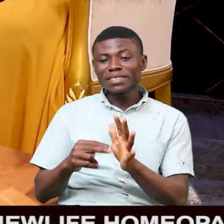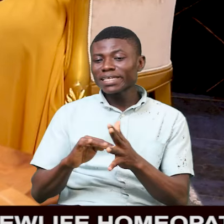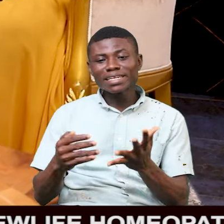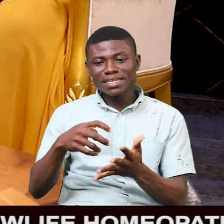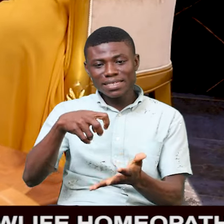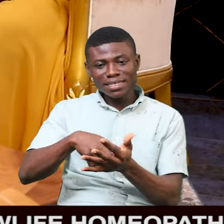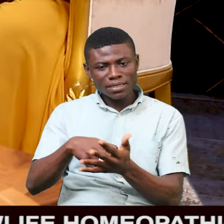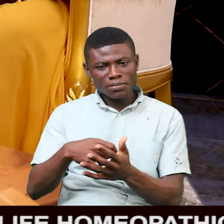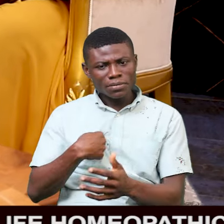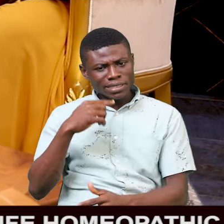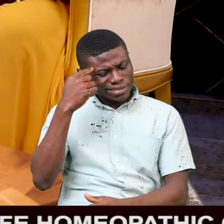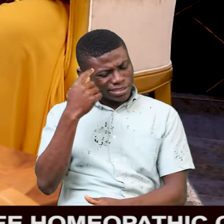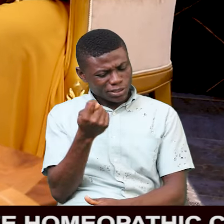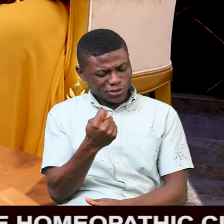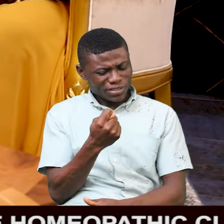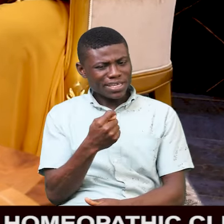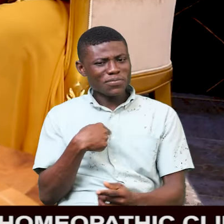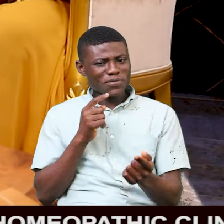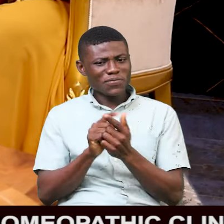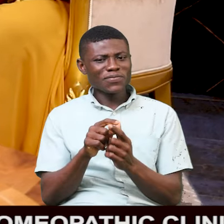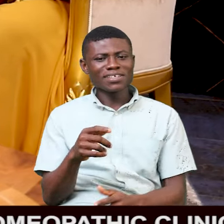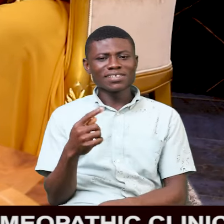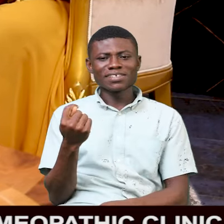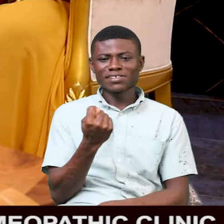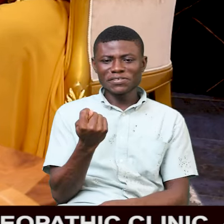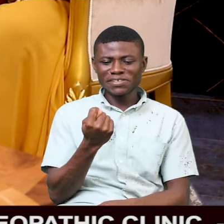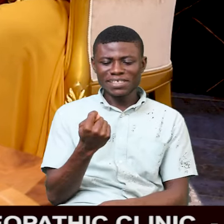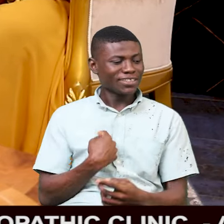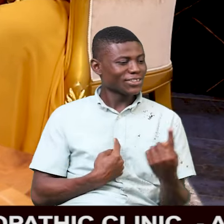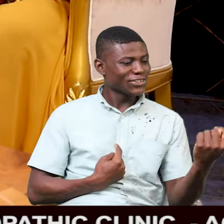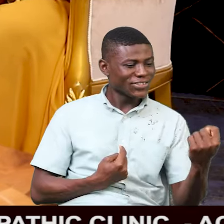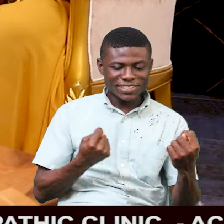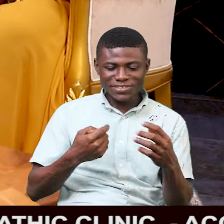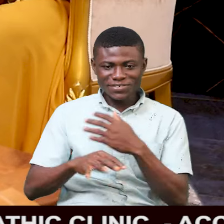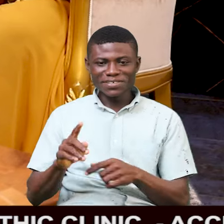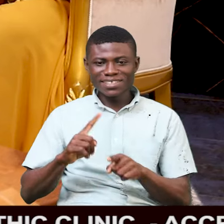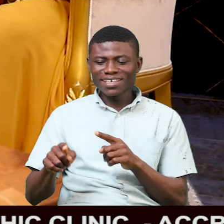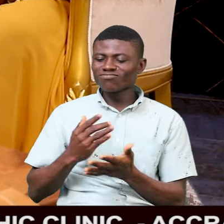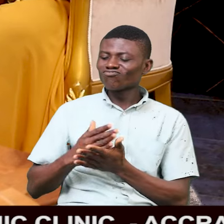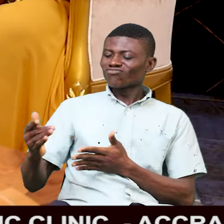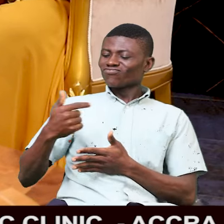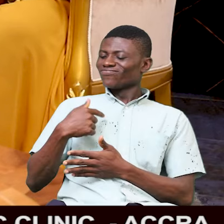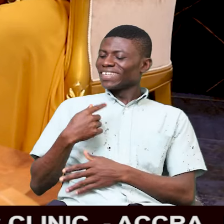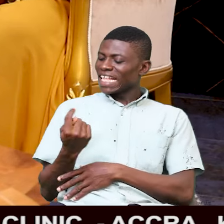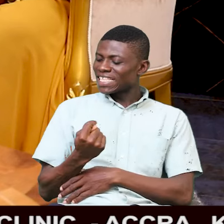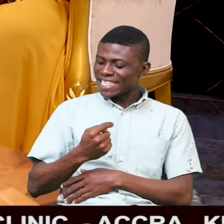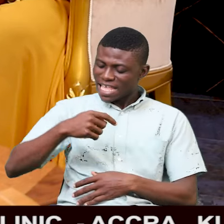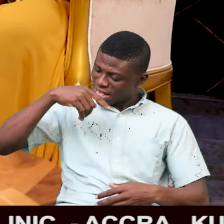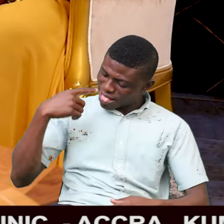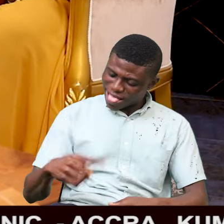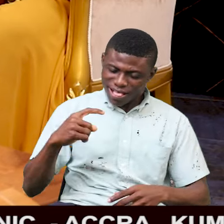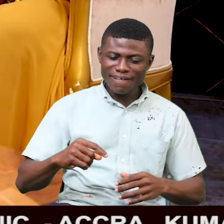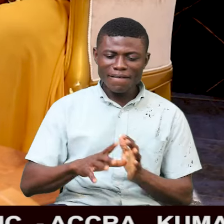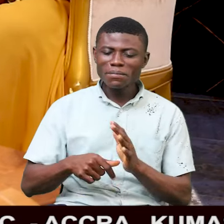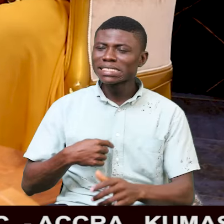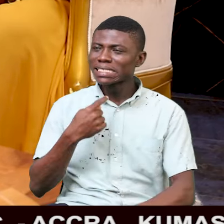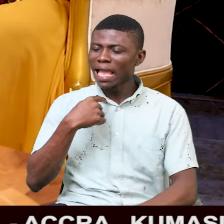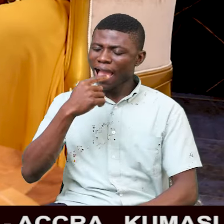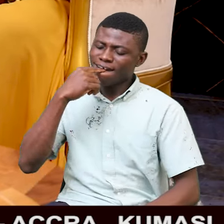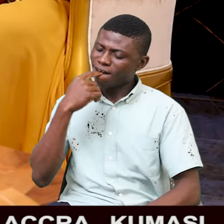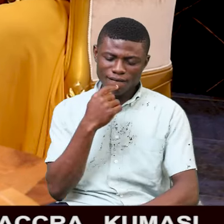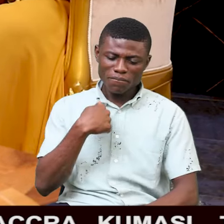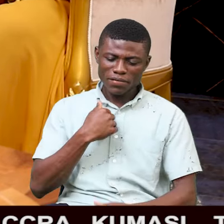I think it was a Tuesday. Or a Tuesday born means me a Tuesday born. Then I'll bounce on me Tuesday. And I'll say, ah,